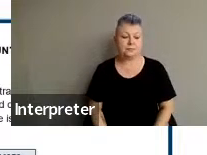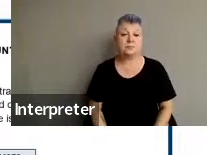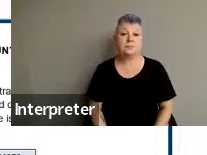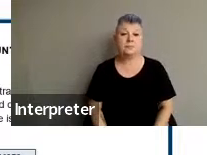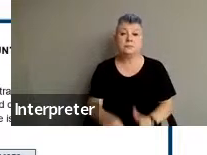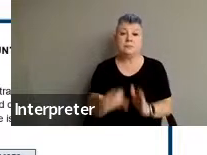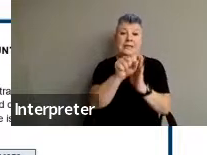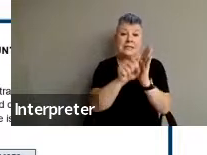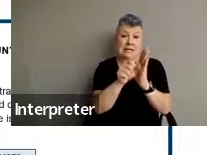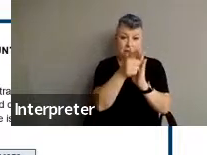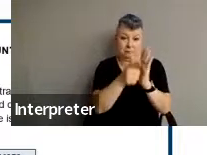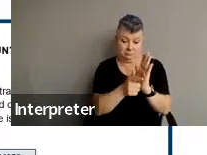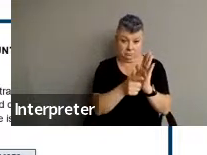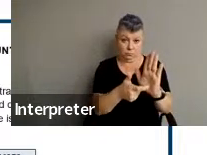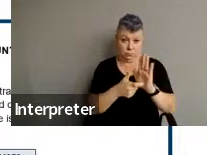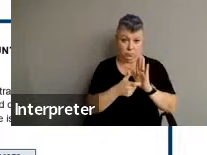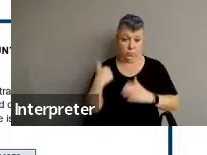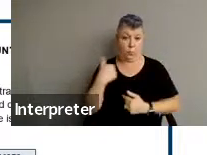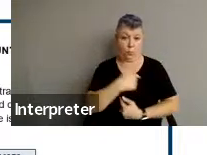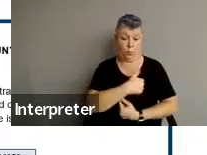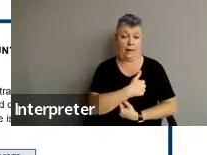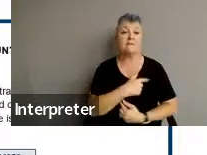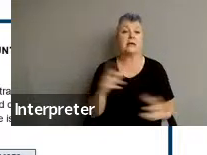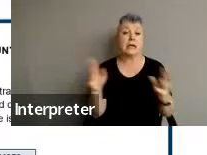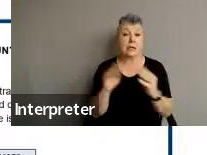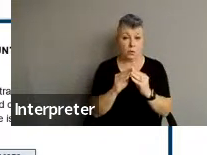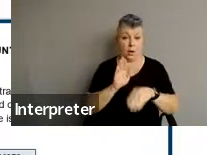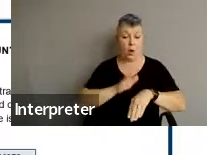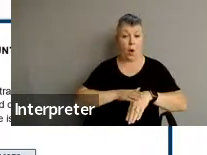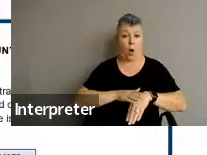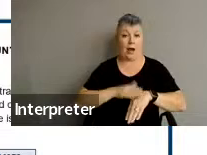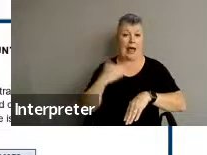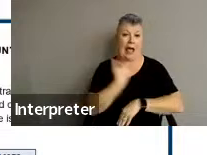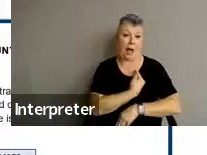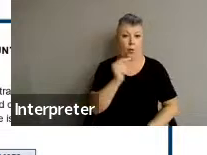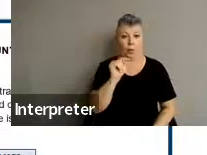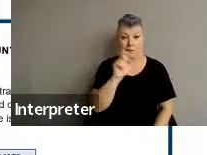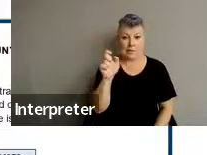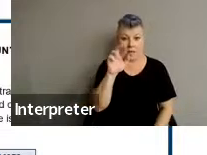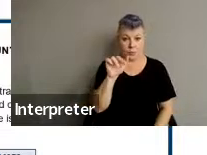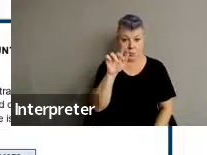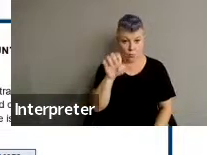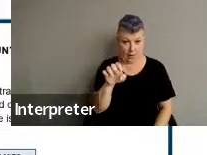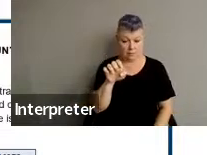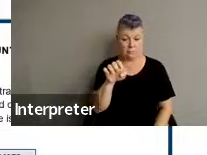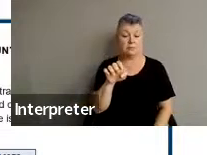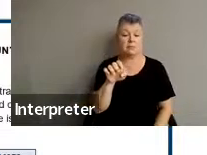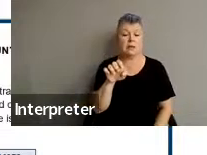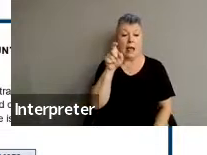State statute also requires that we have a hearing on our tax rate. We must hold the hearing